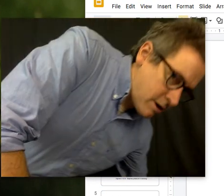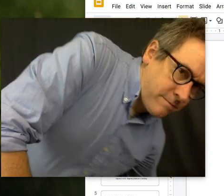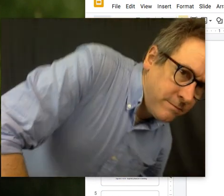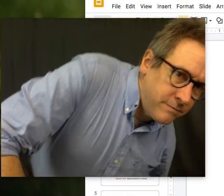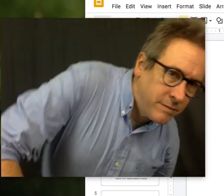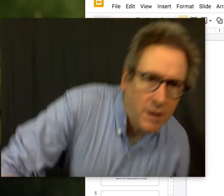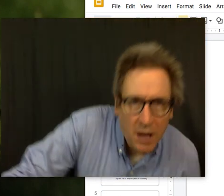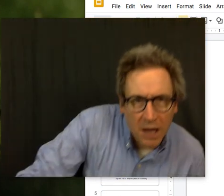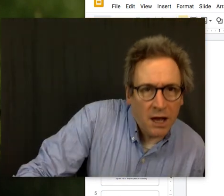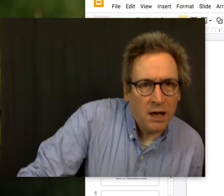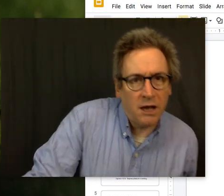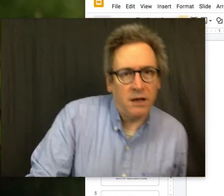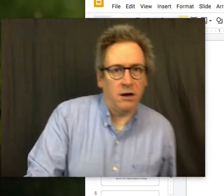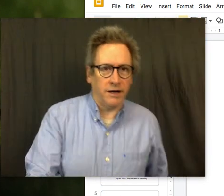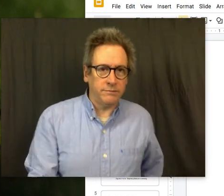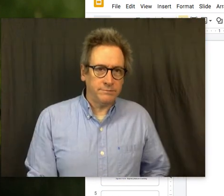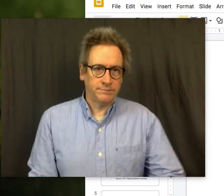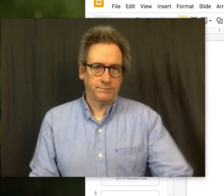All right.